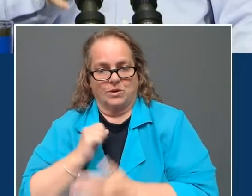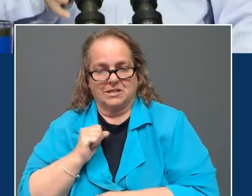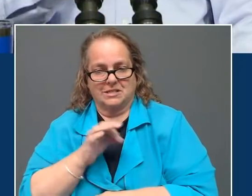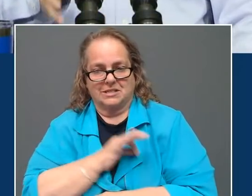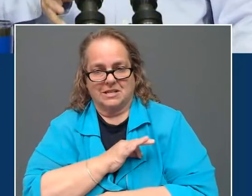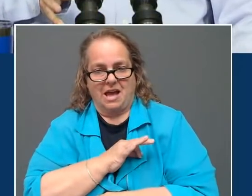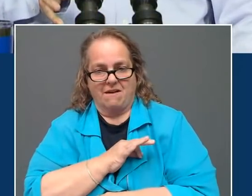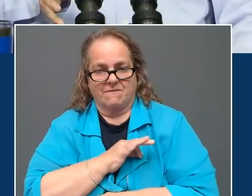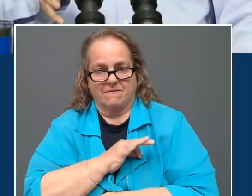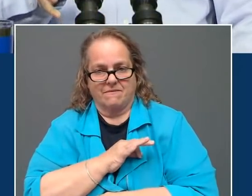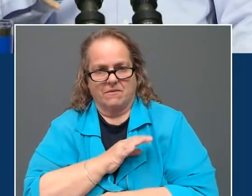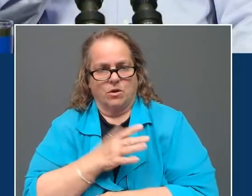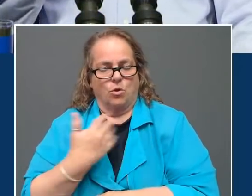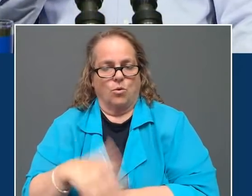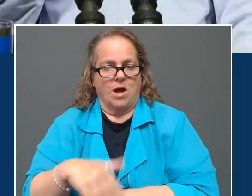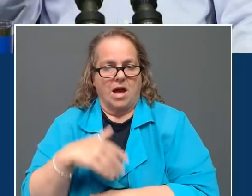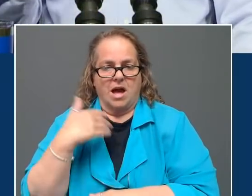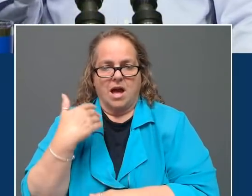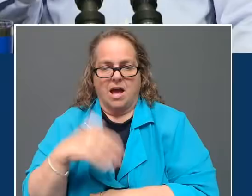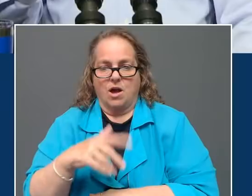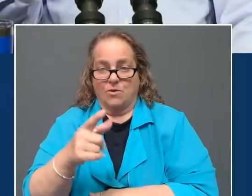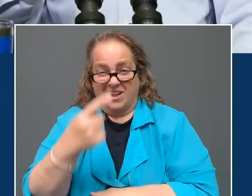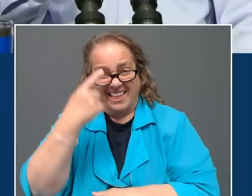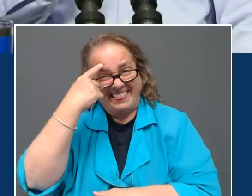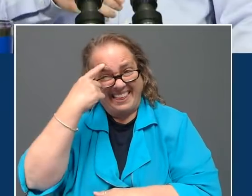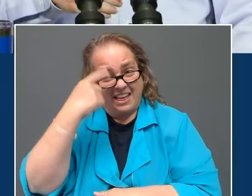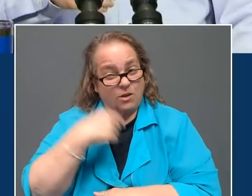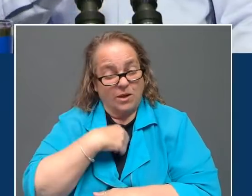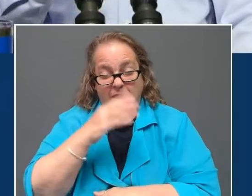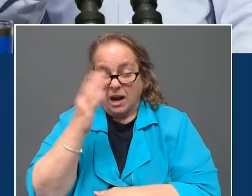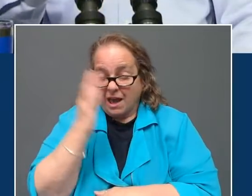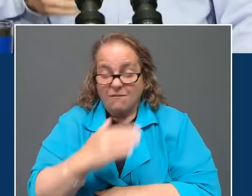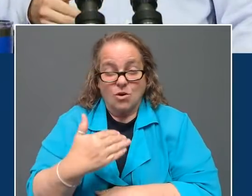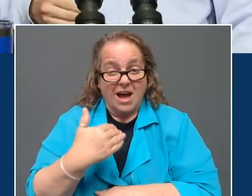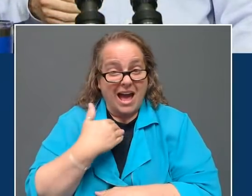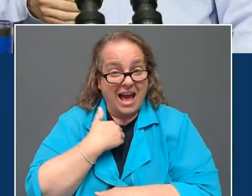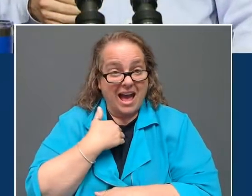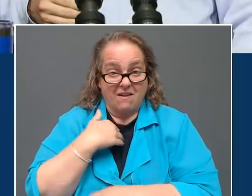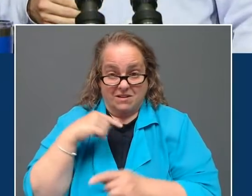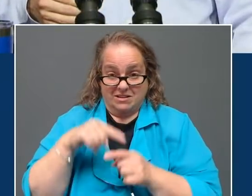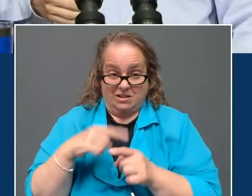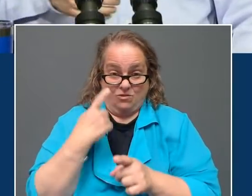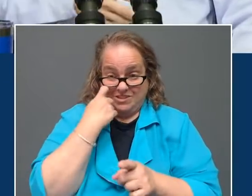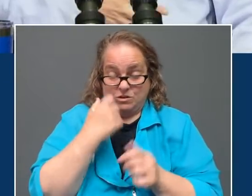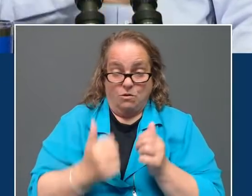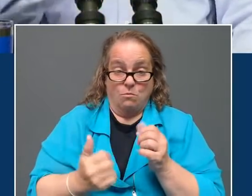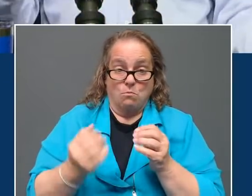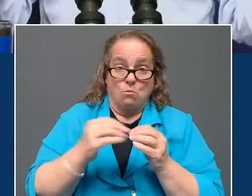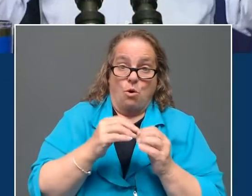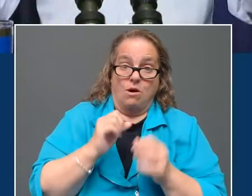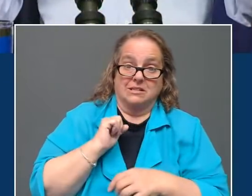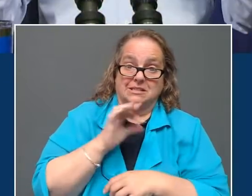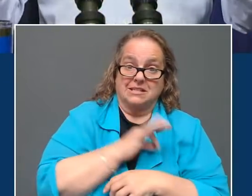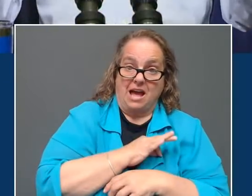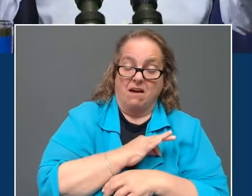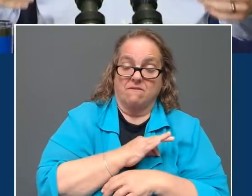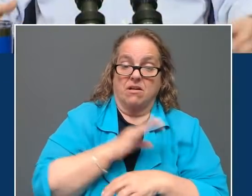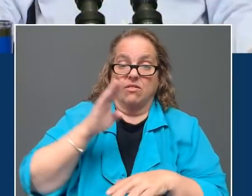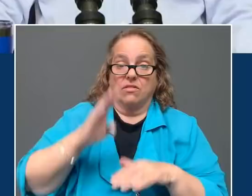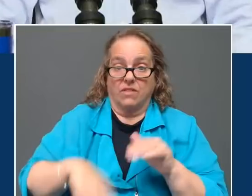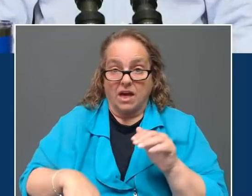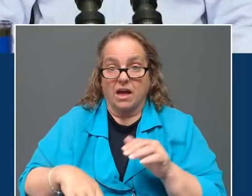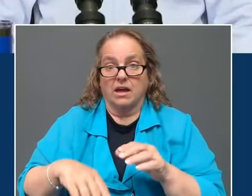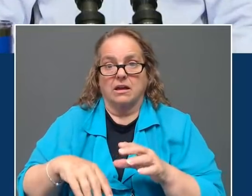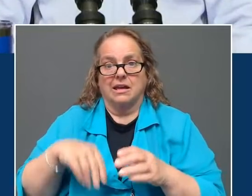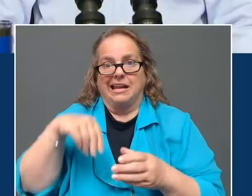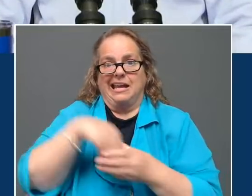We've almost never had, until recently, more staff testing positive than residents. And I think if you tune